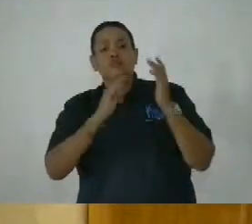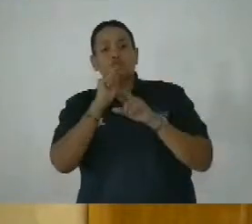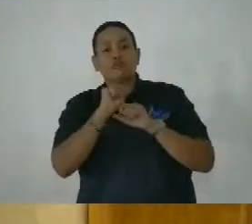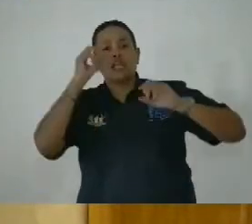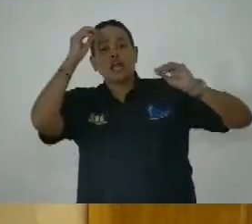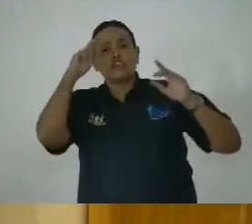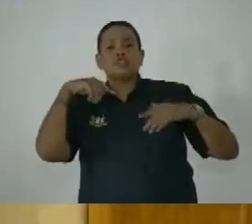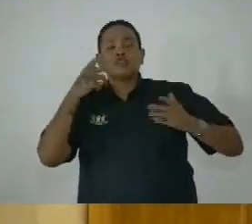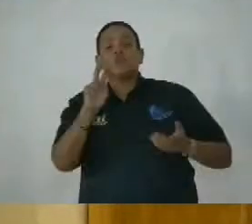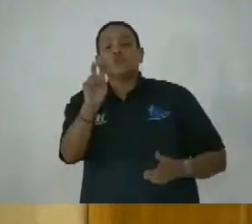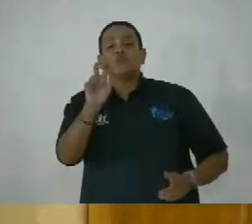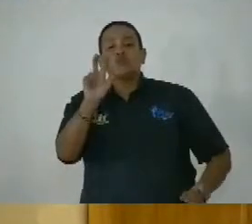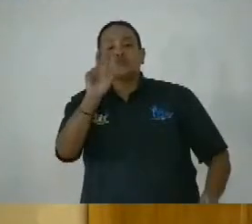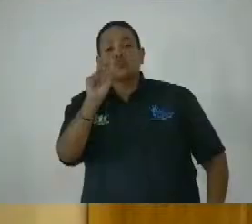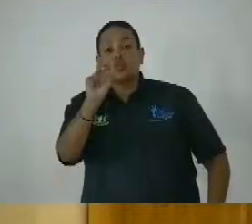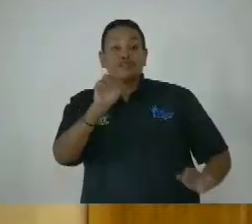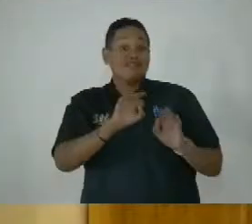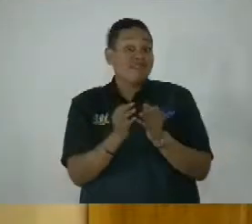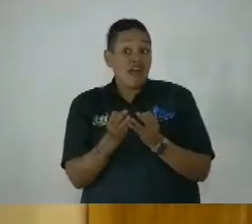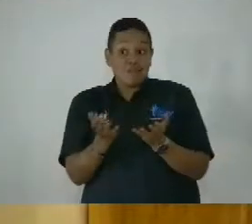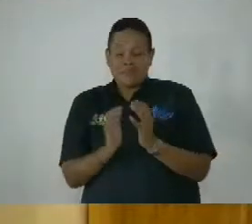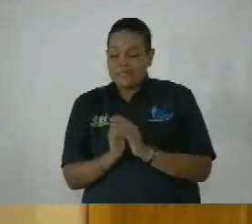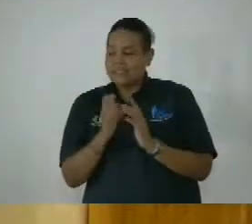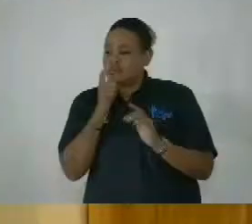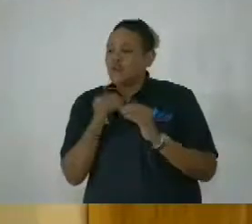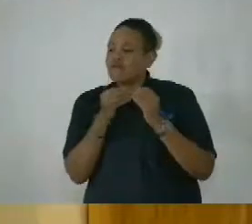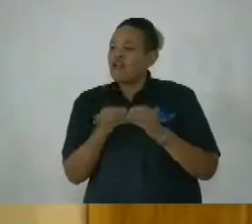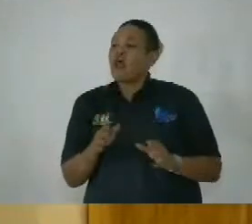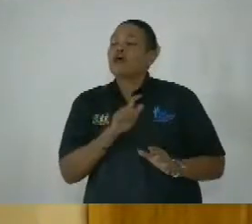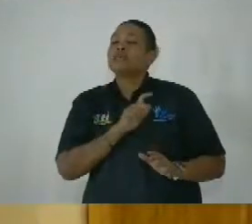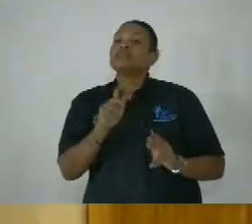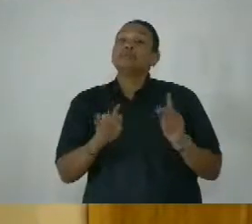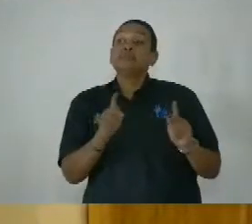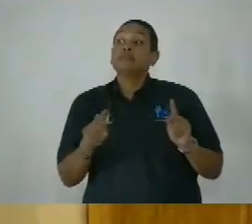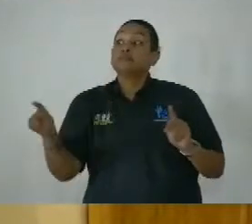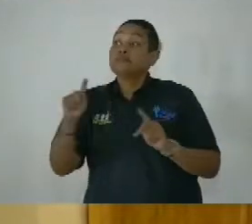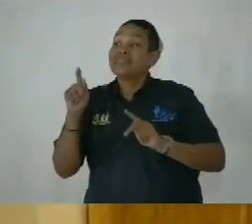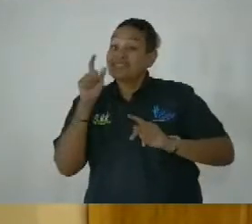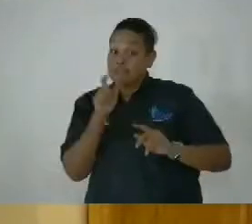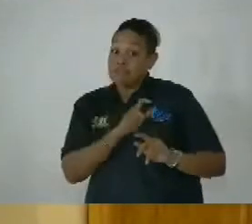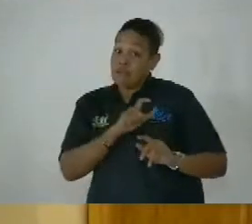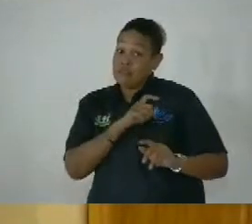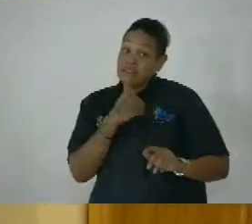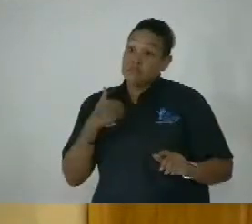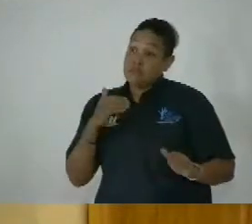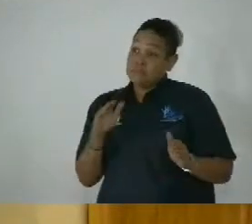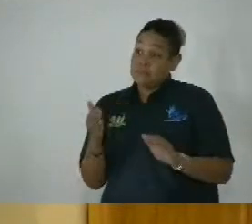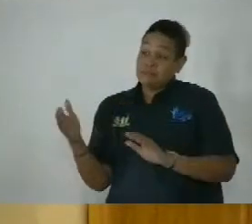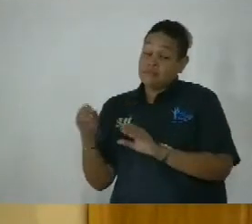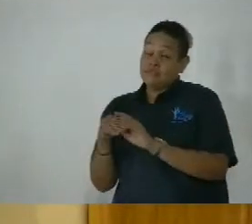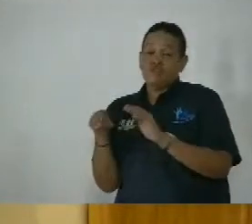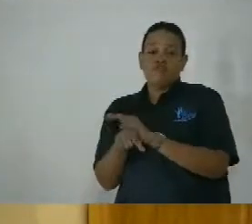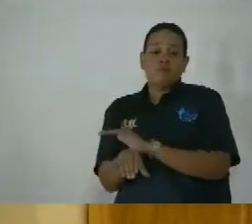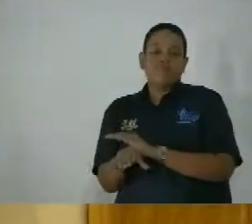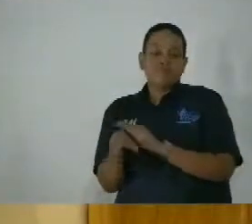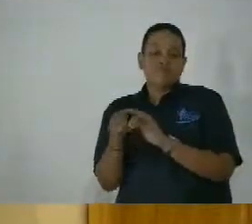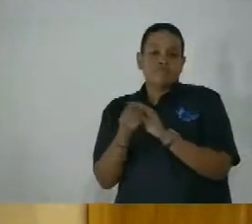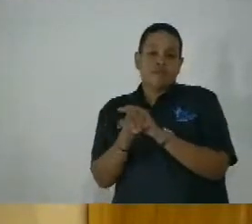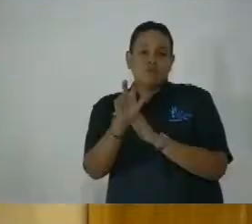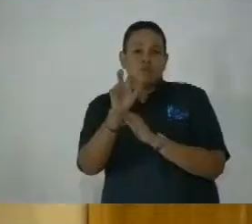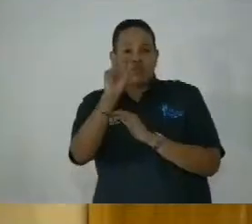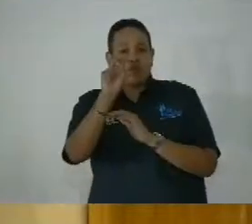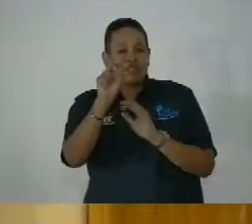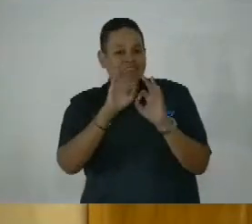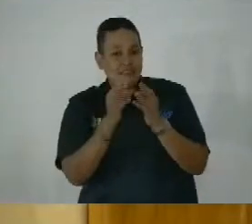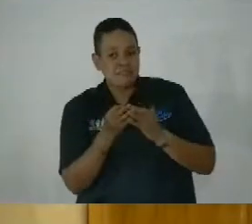to the 230 families of lost people, lost their family members to criminal actors. There's a